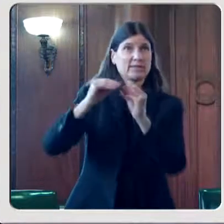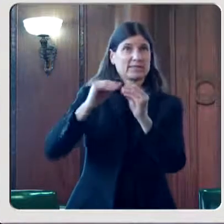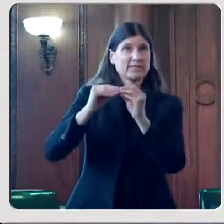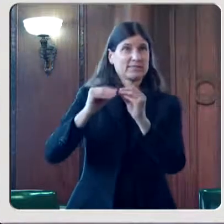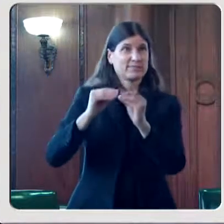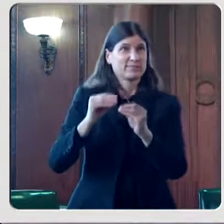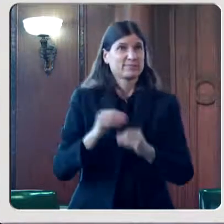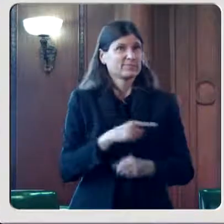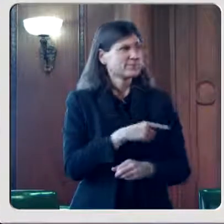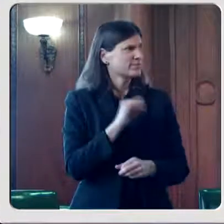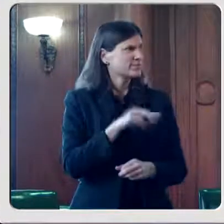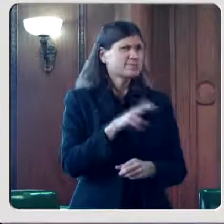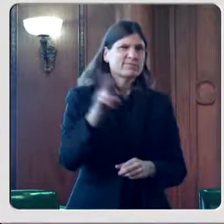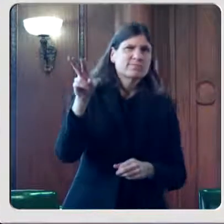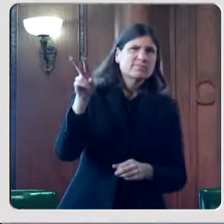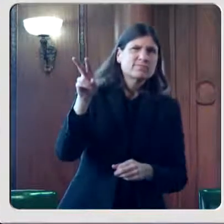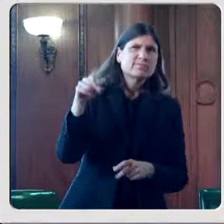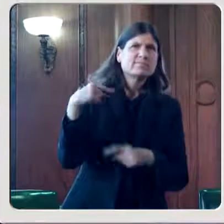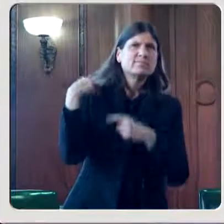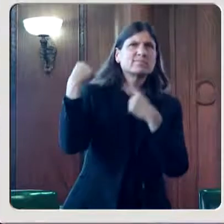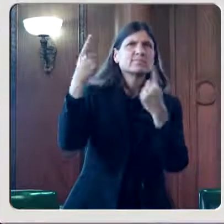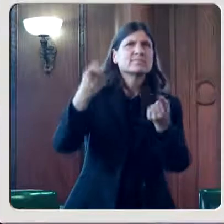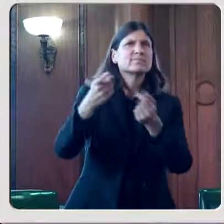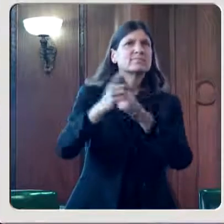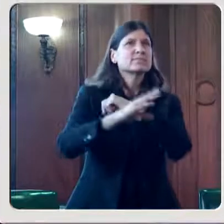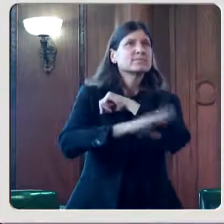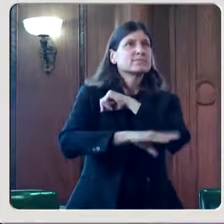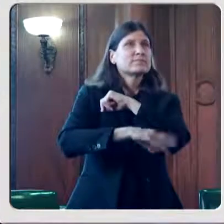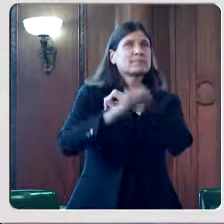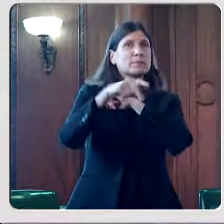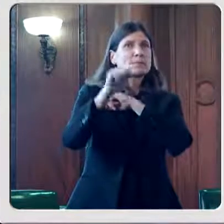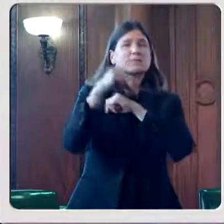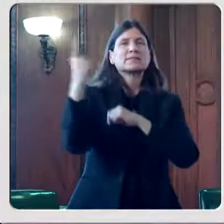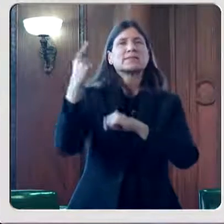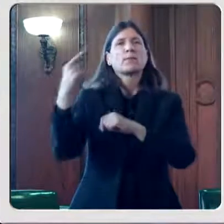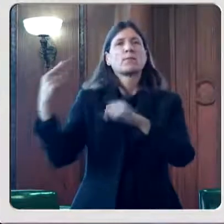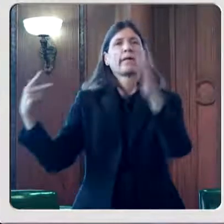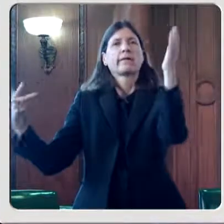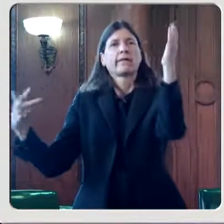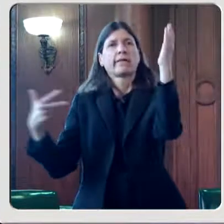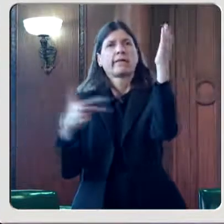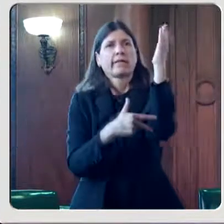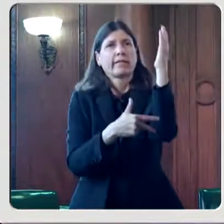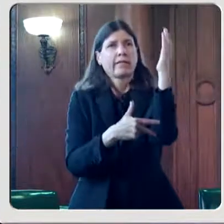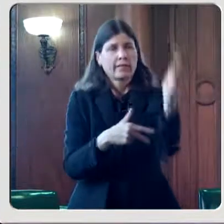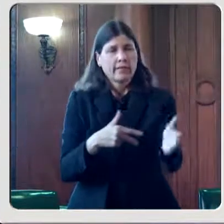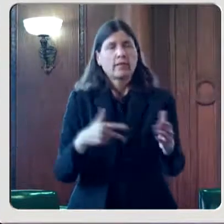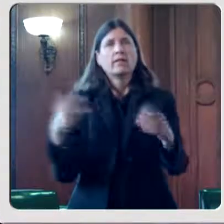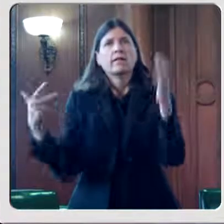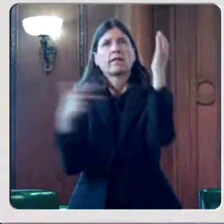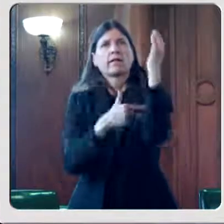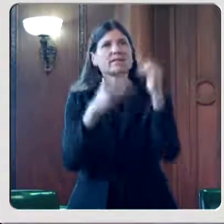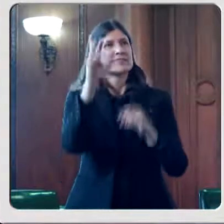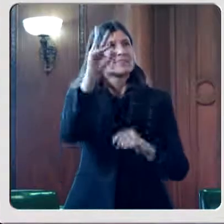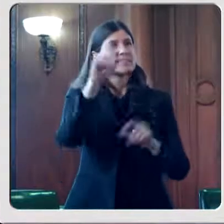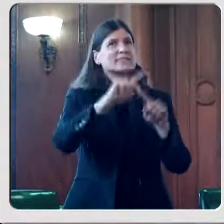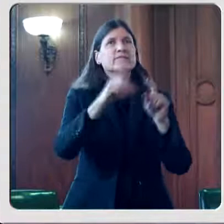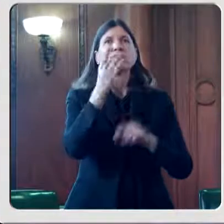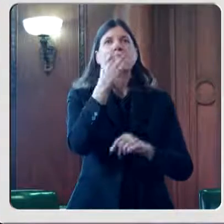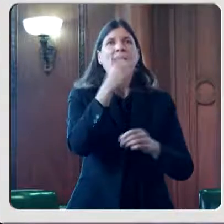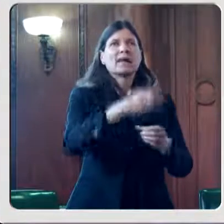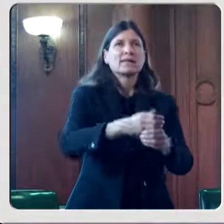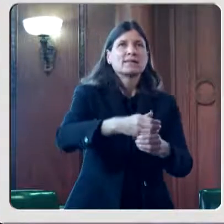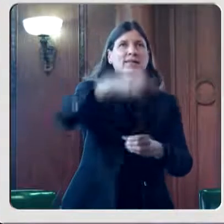units throughout the city have faced damage. And it takes quite a while to repair them. Not only